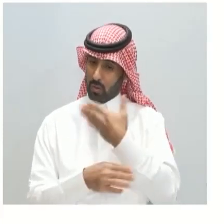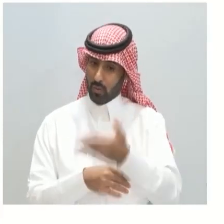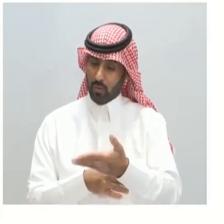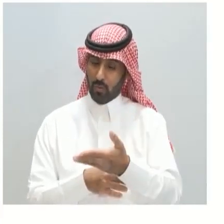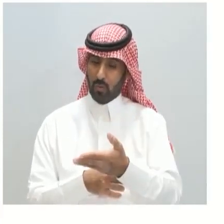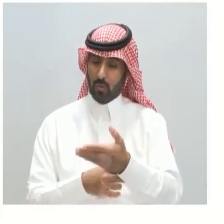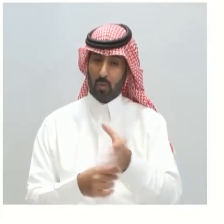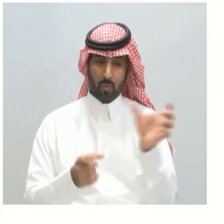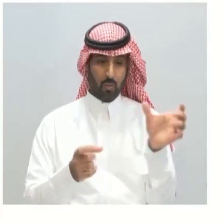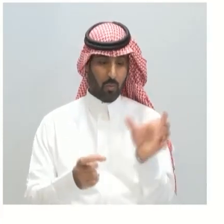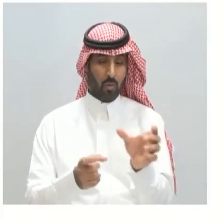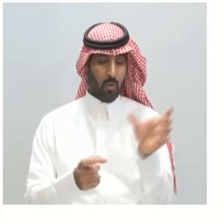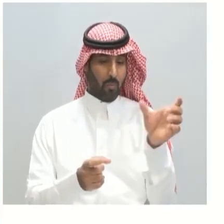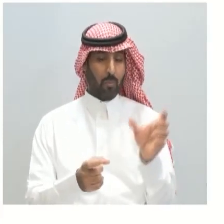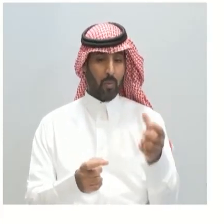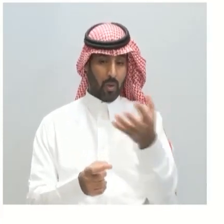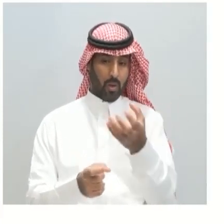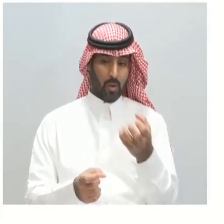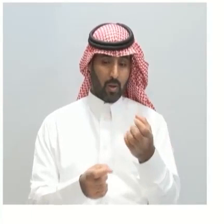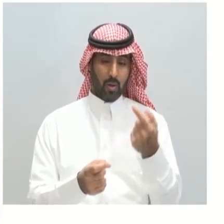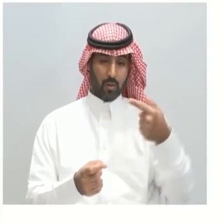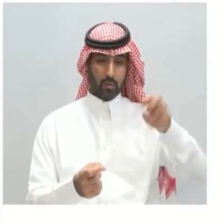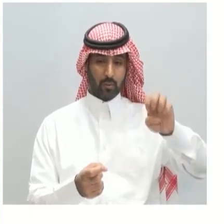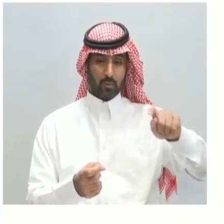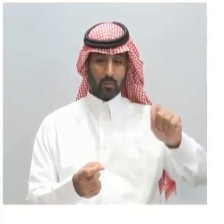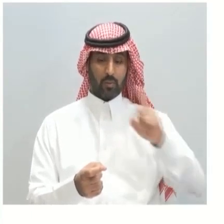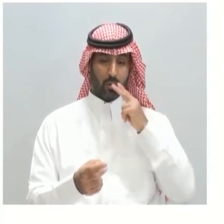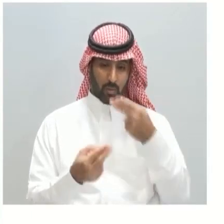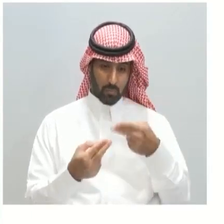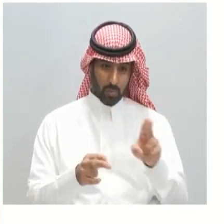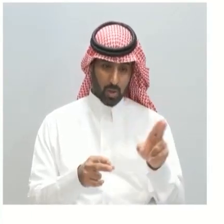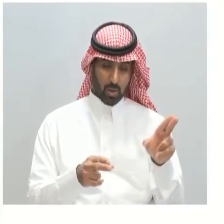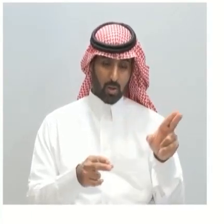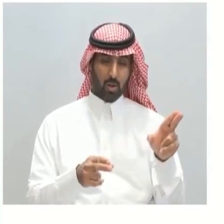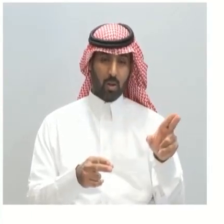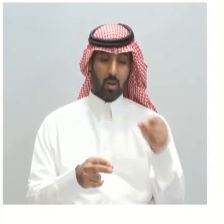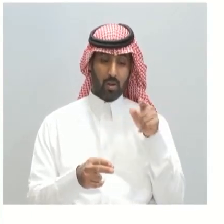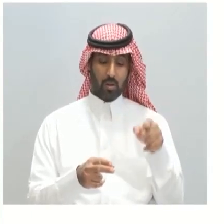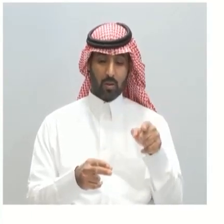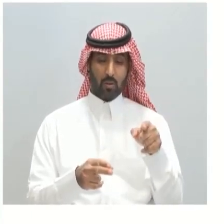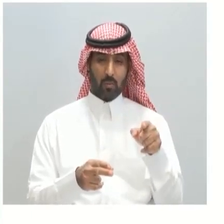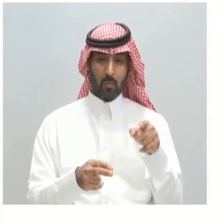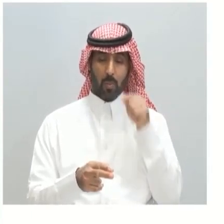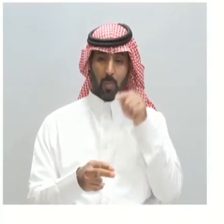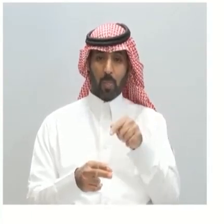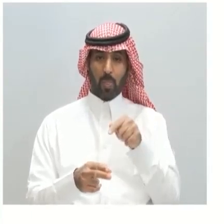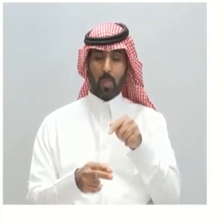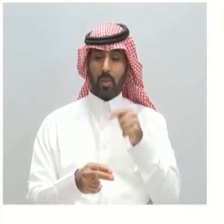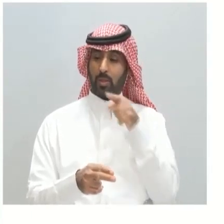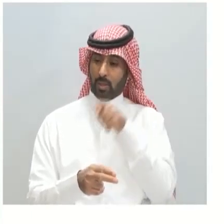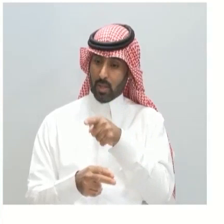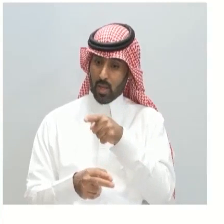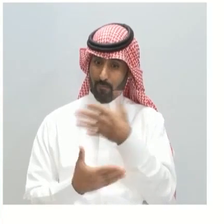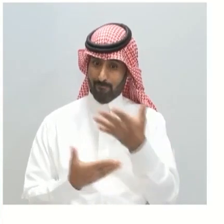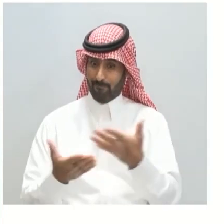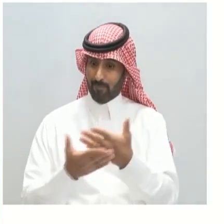when we put the word get here in front of a past participle or adjective, so it indicates that something